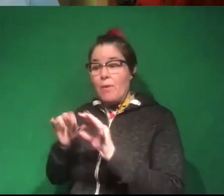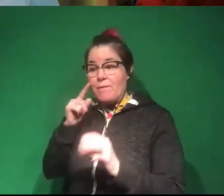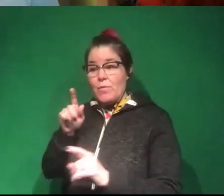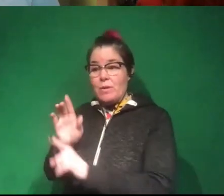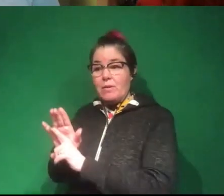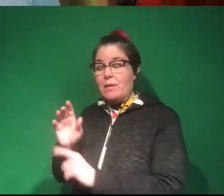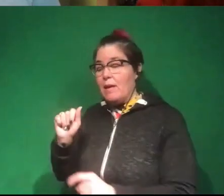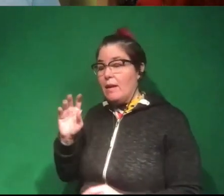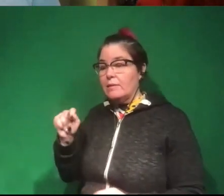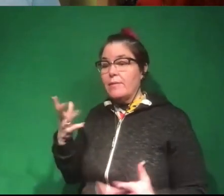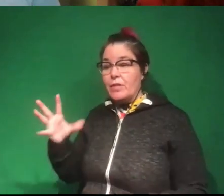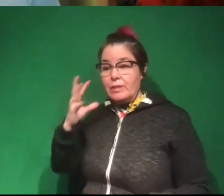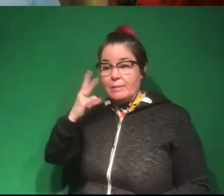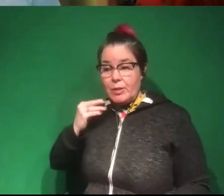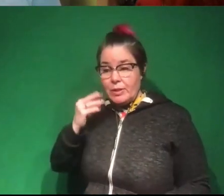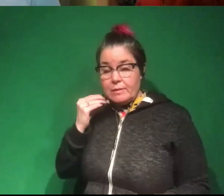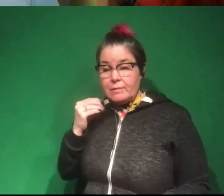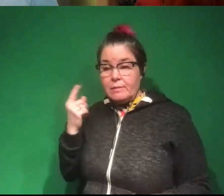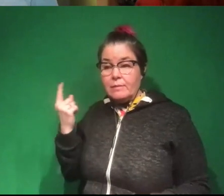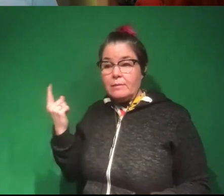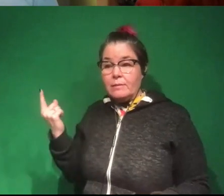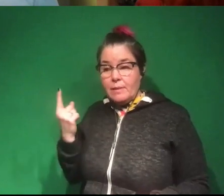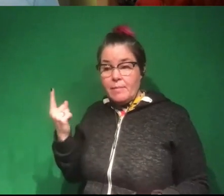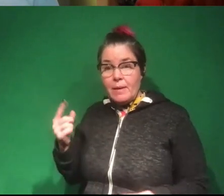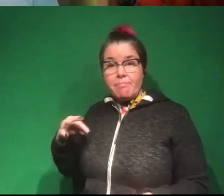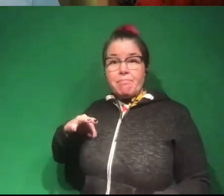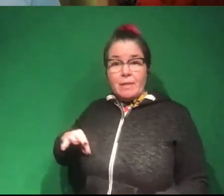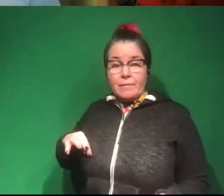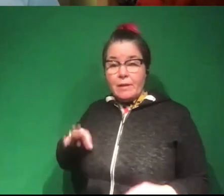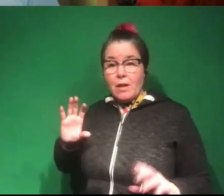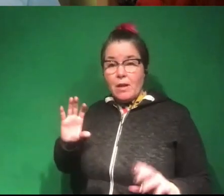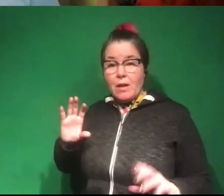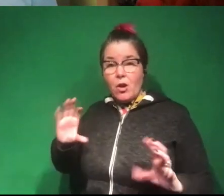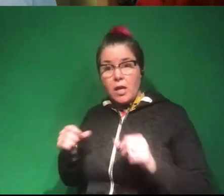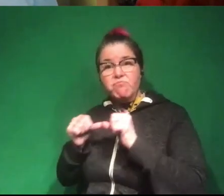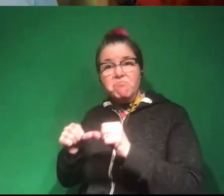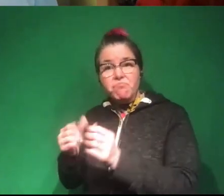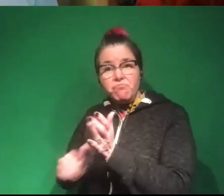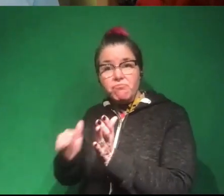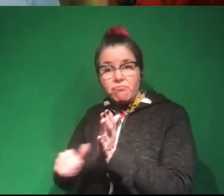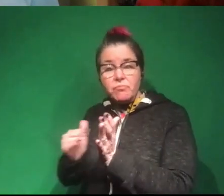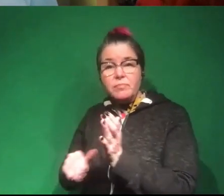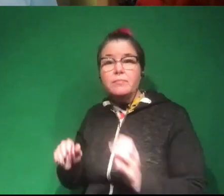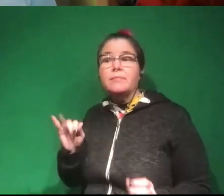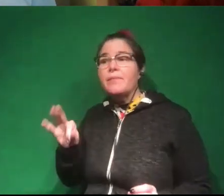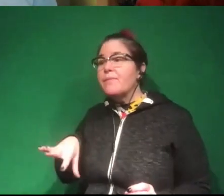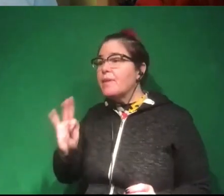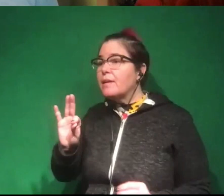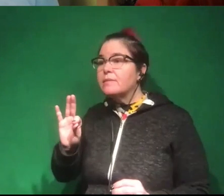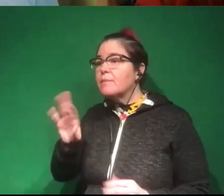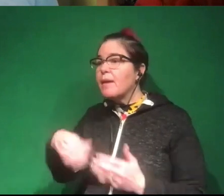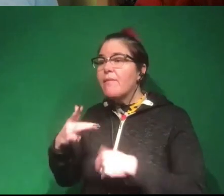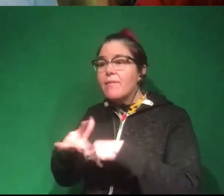this experience, and it was beneficial to our colony, let's keep doing it. If they find some sort of available